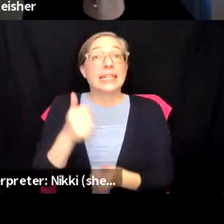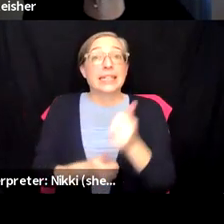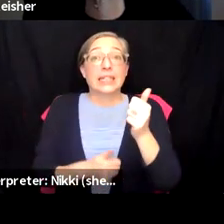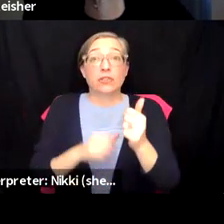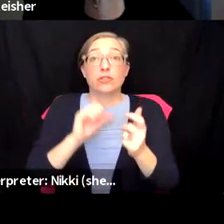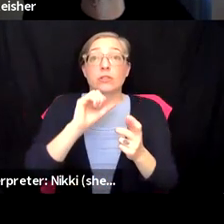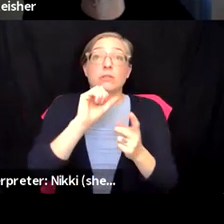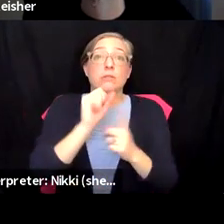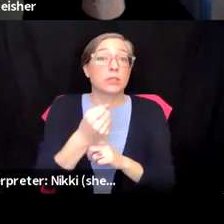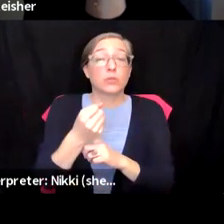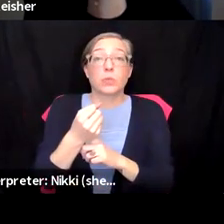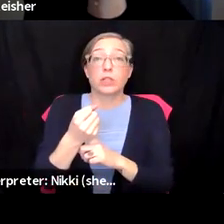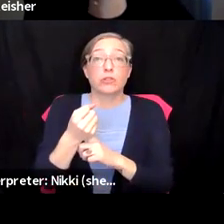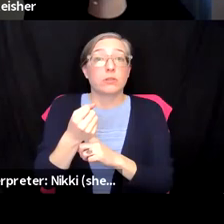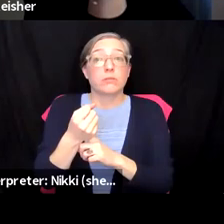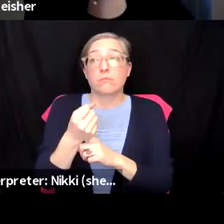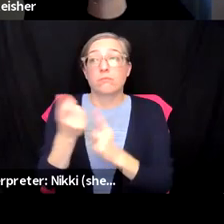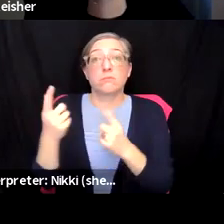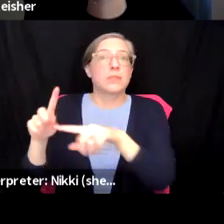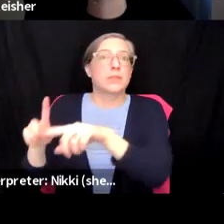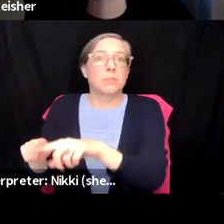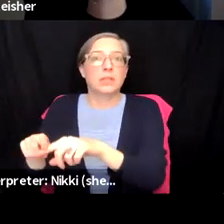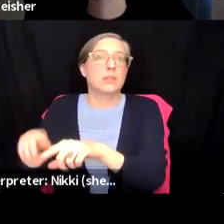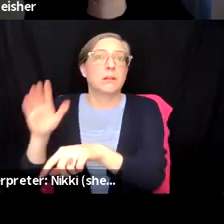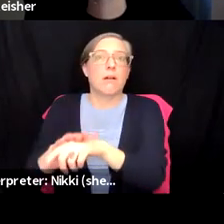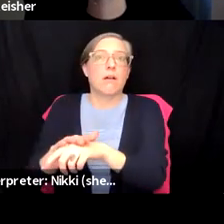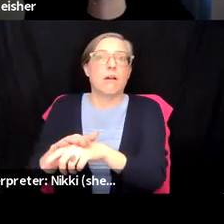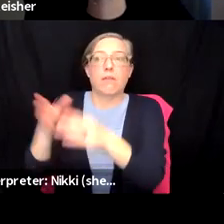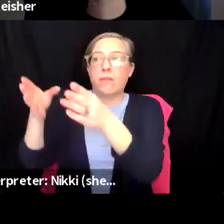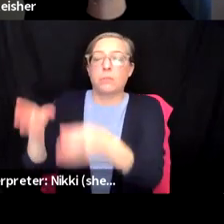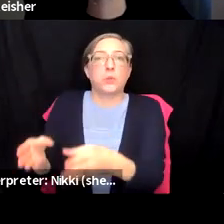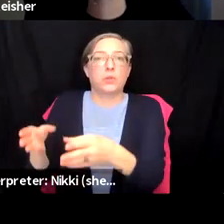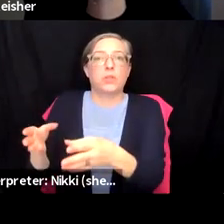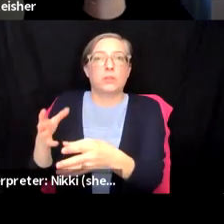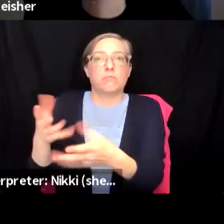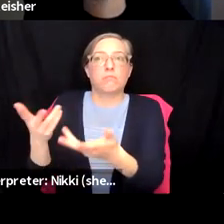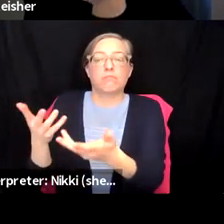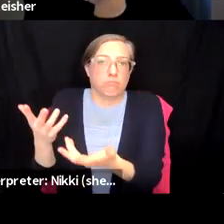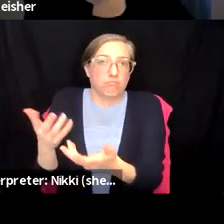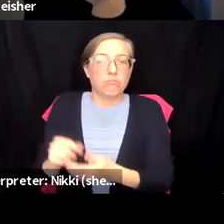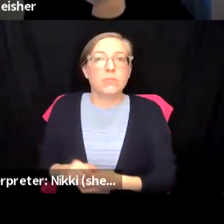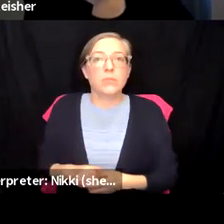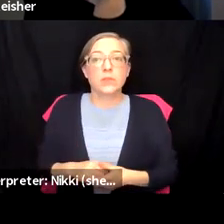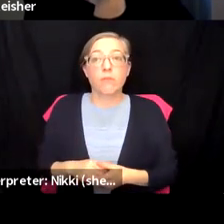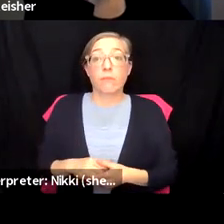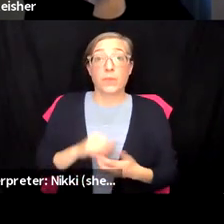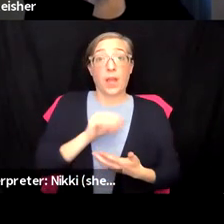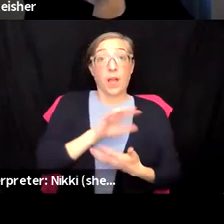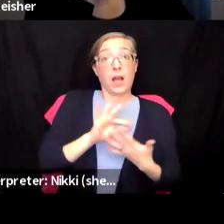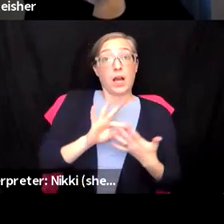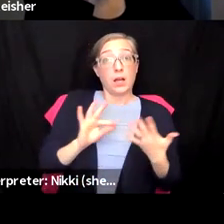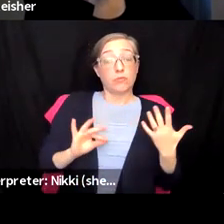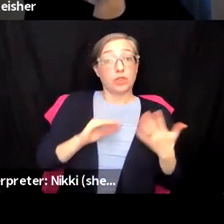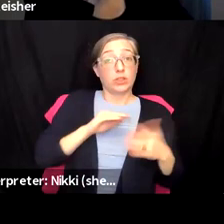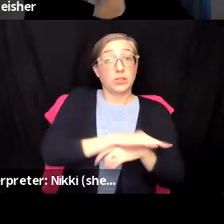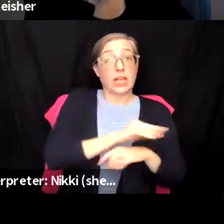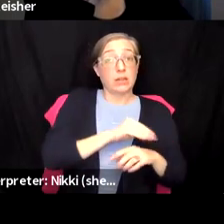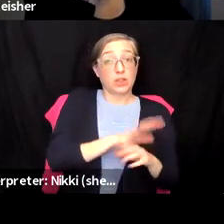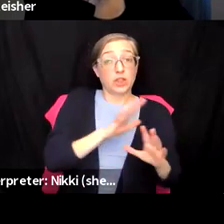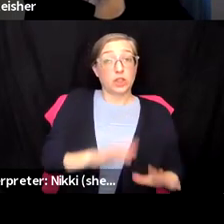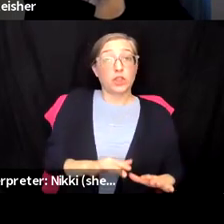individual. I don't know that any of the other options counselors would say that they take the same scenario phone calls